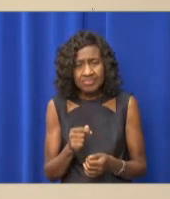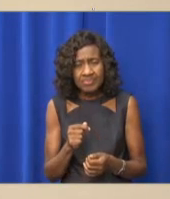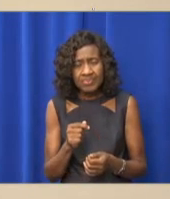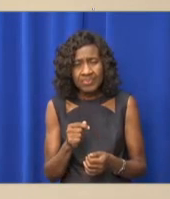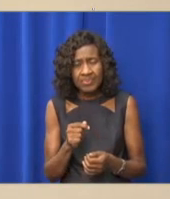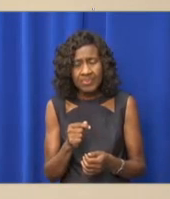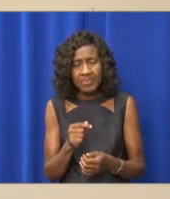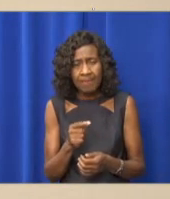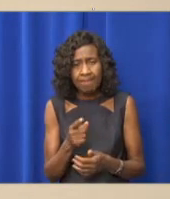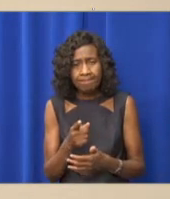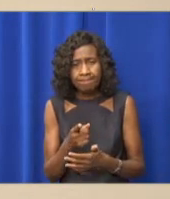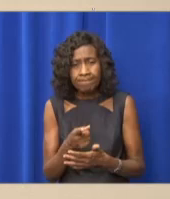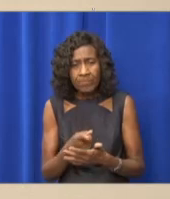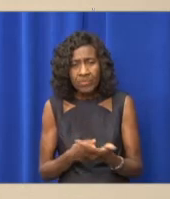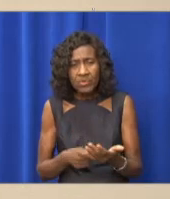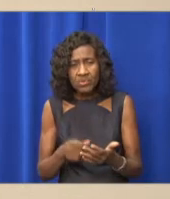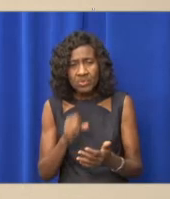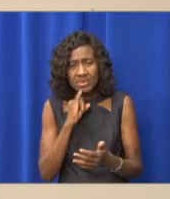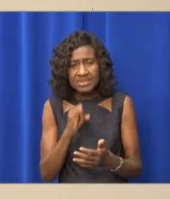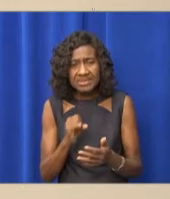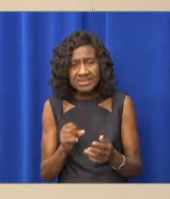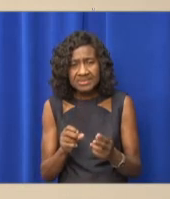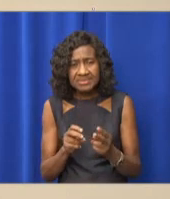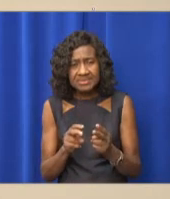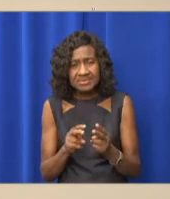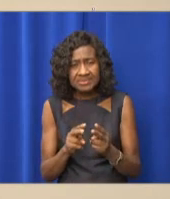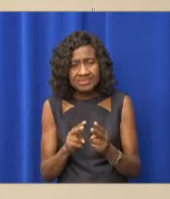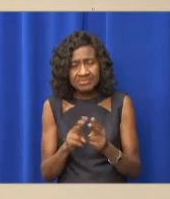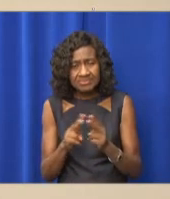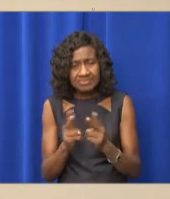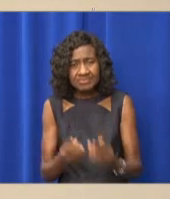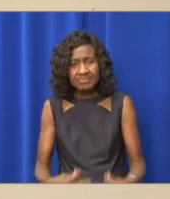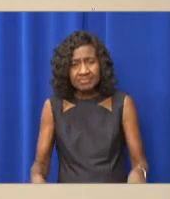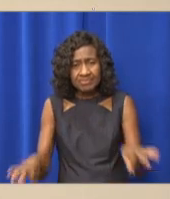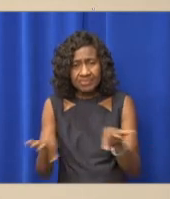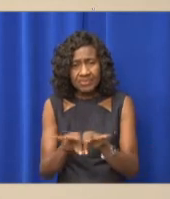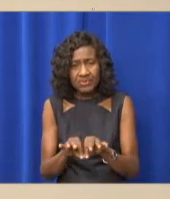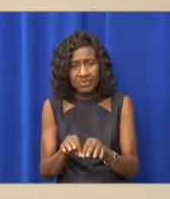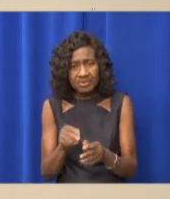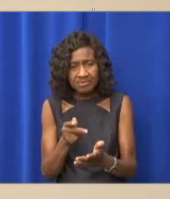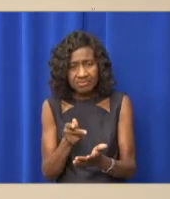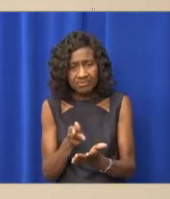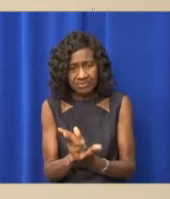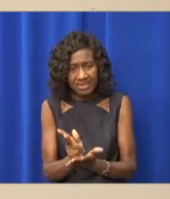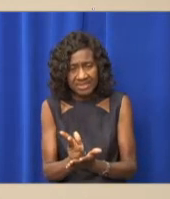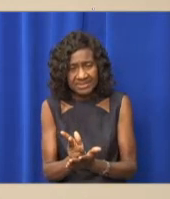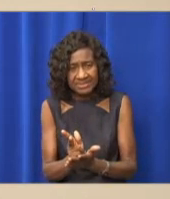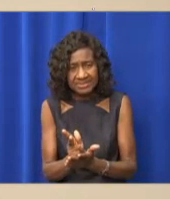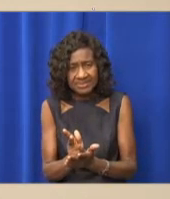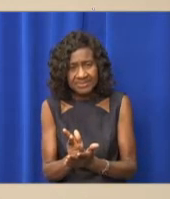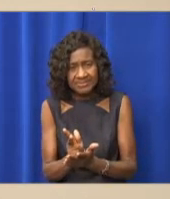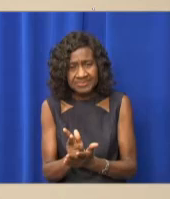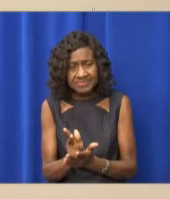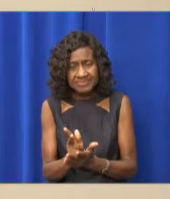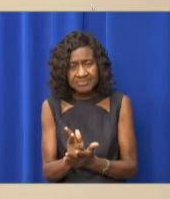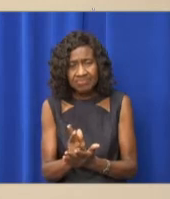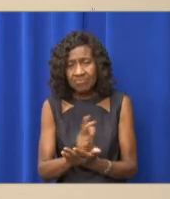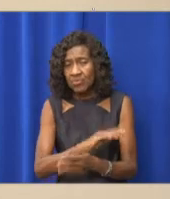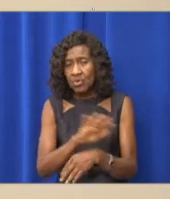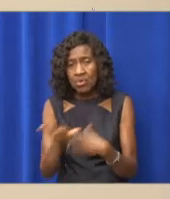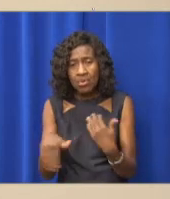what is the paramount right, guaranteed under bills of rights all over the